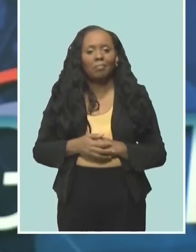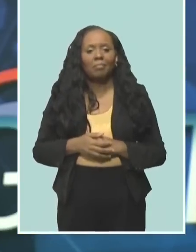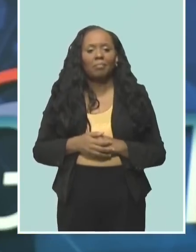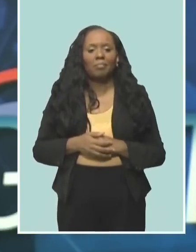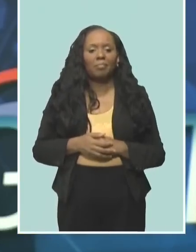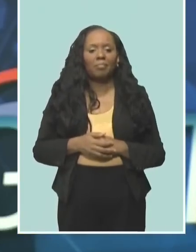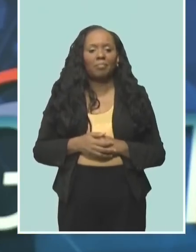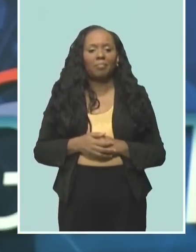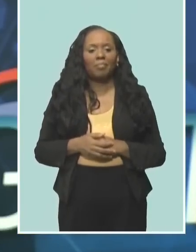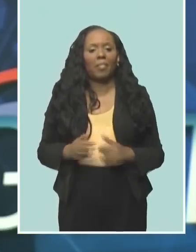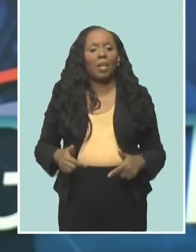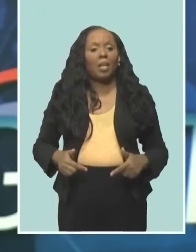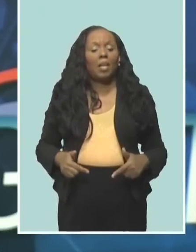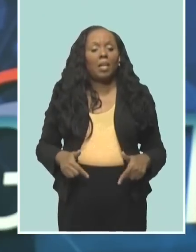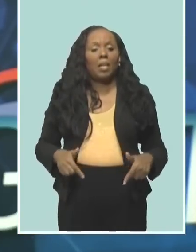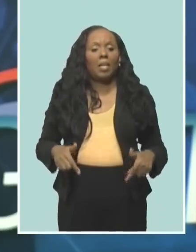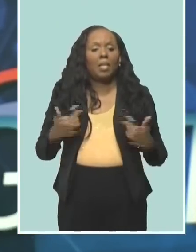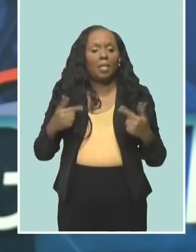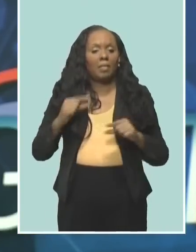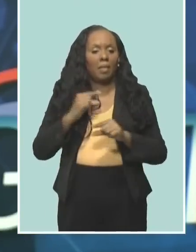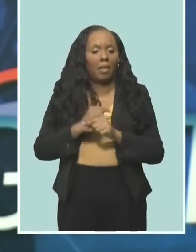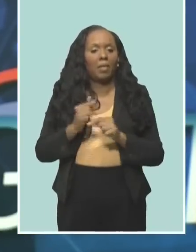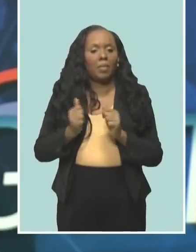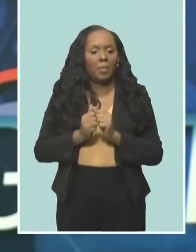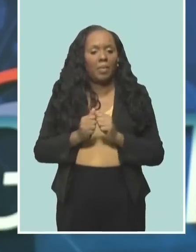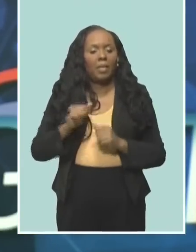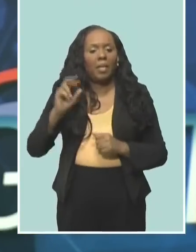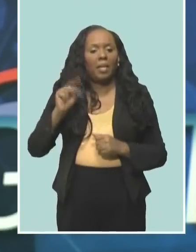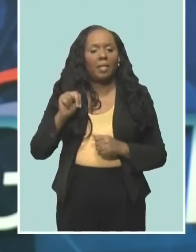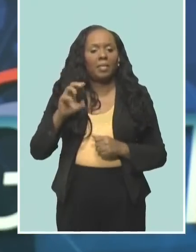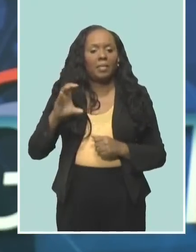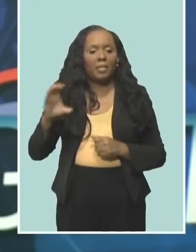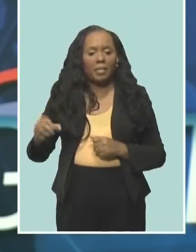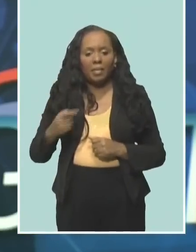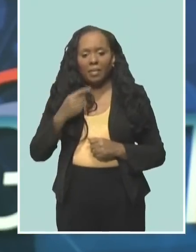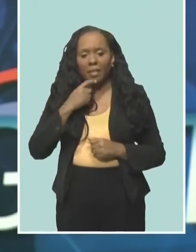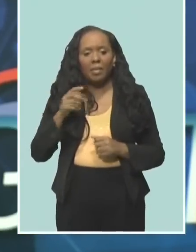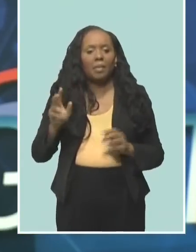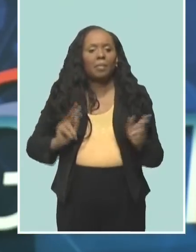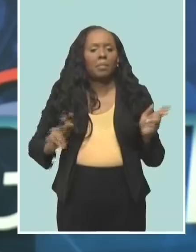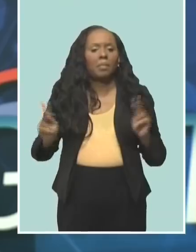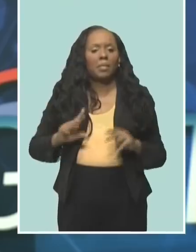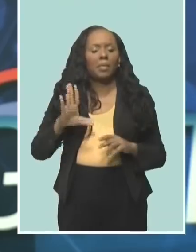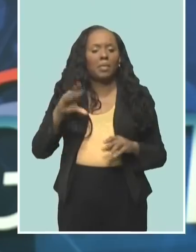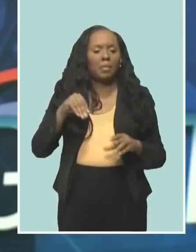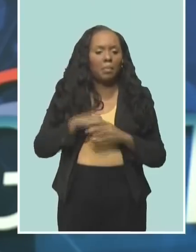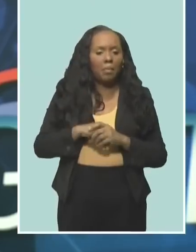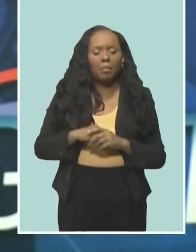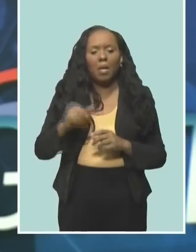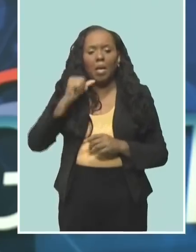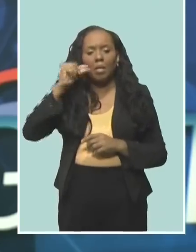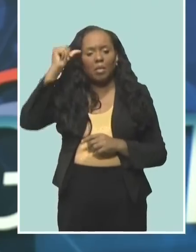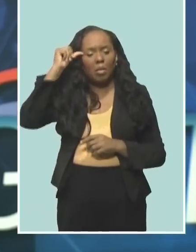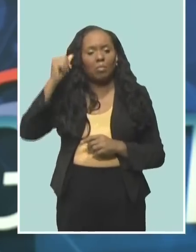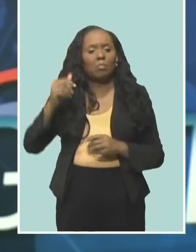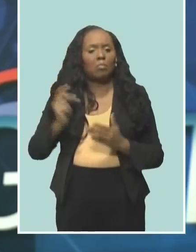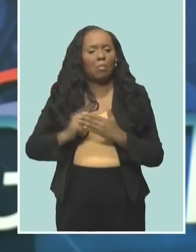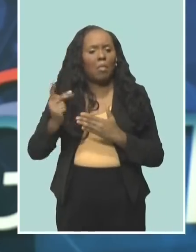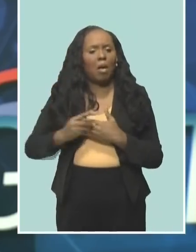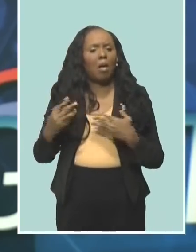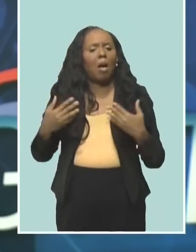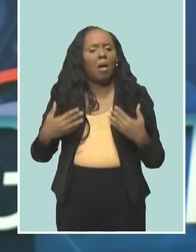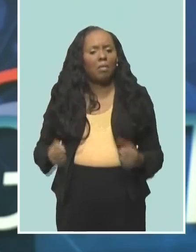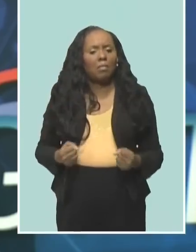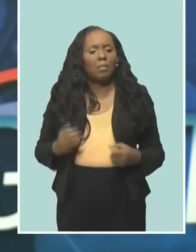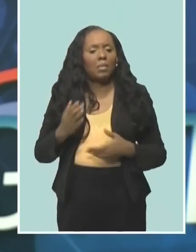Second-in-command Supervisor of Lifeguards at the National Conservation Commission, Raul Eversley, says while participants in the Masters expressed confidence in